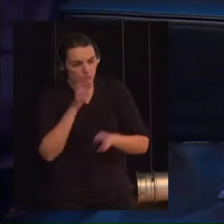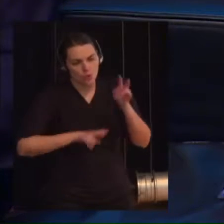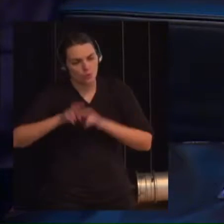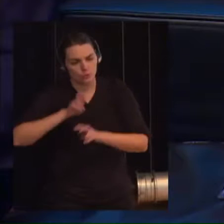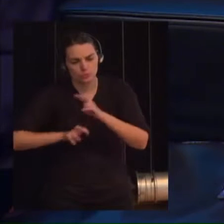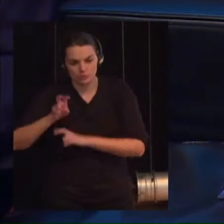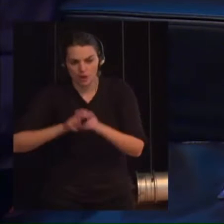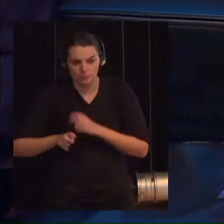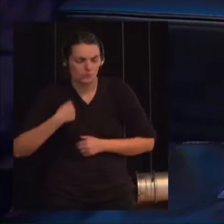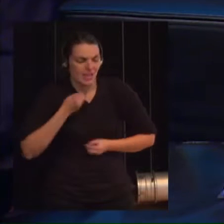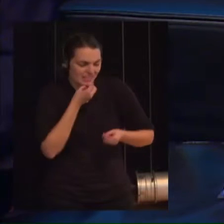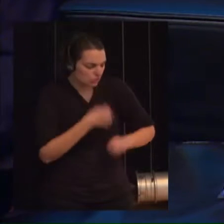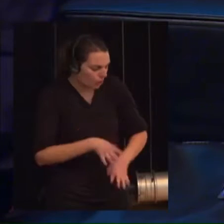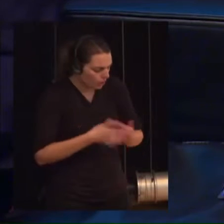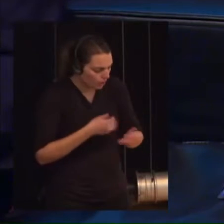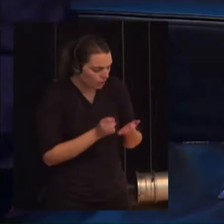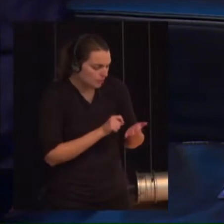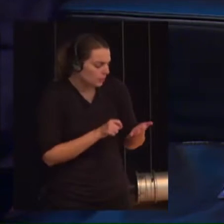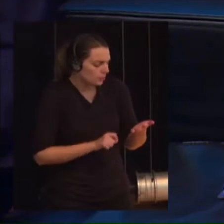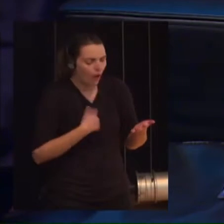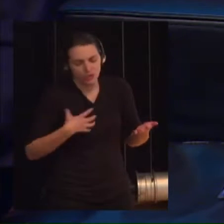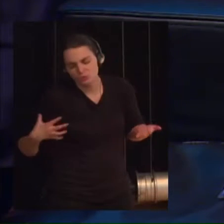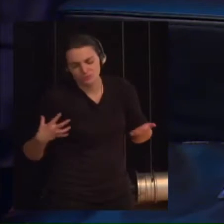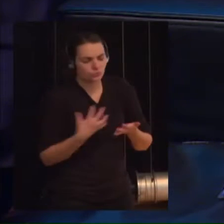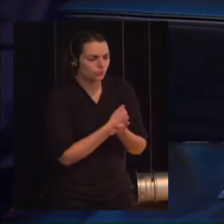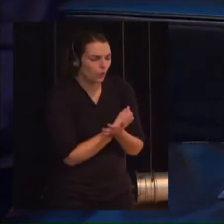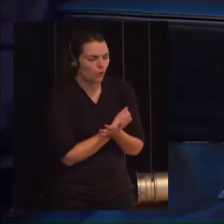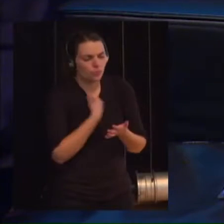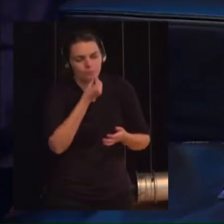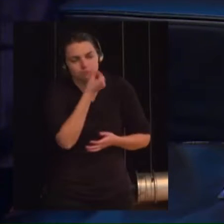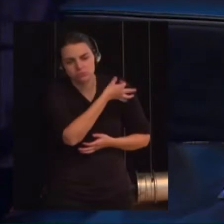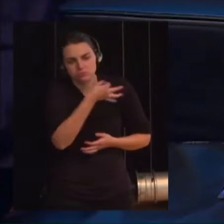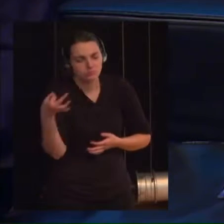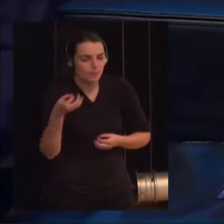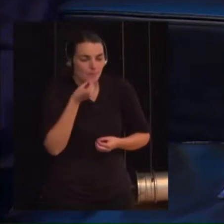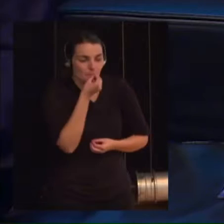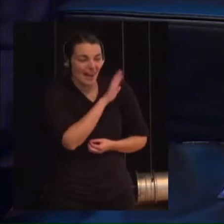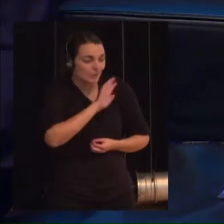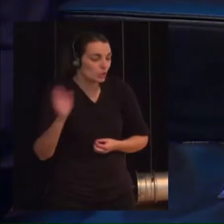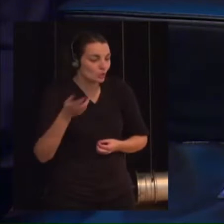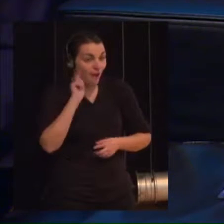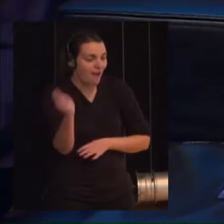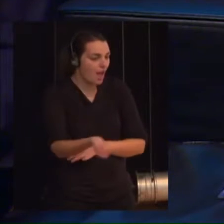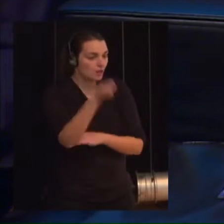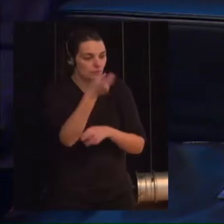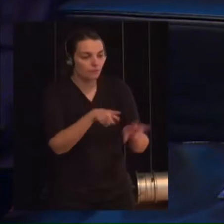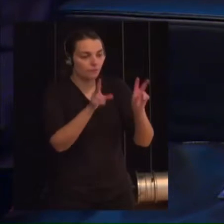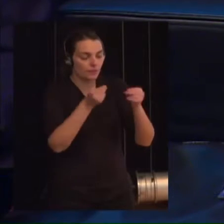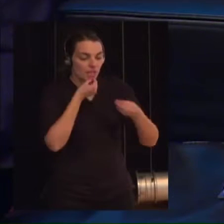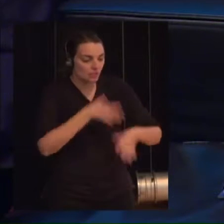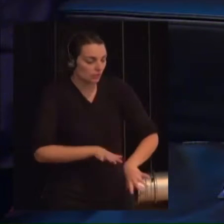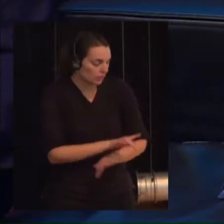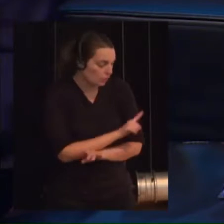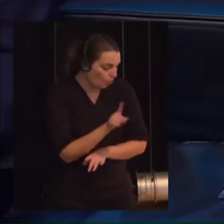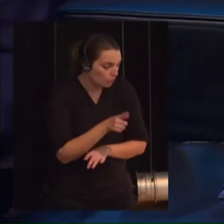story that says, oh, we did everything marvelously and we succeeded hugely and that's the end of the story. You know, as journalists, what we're looking